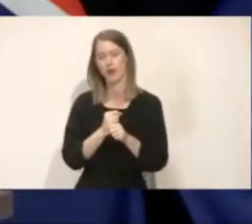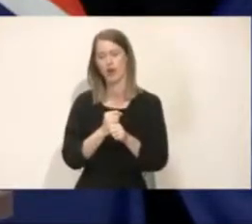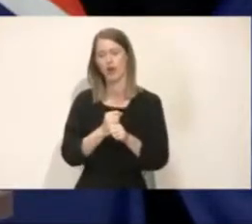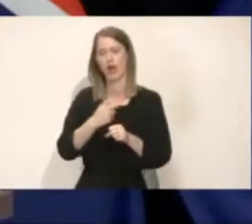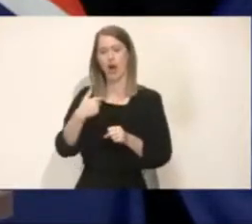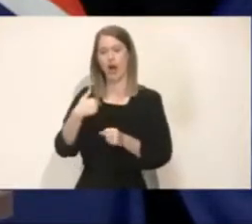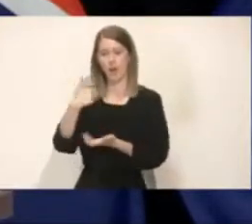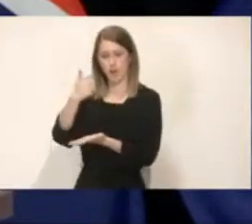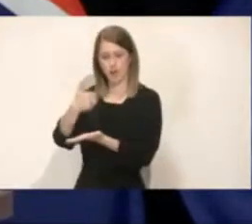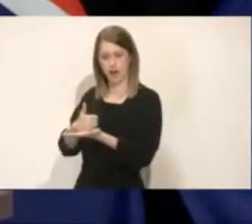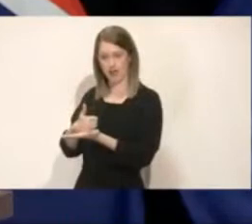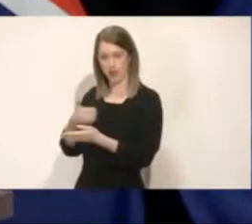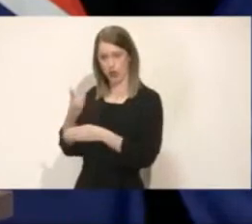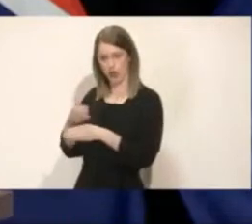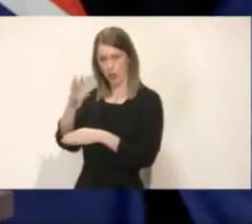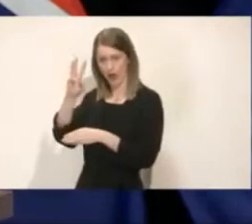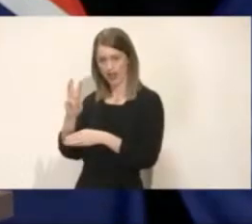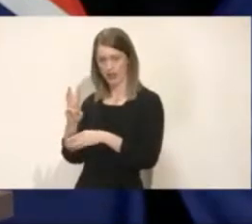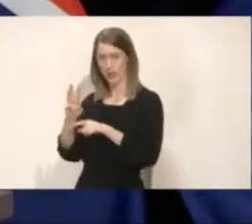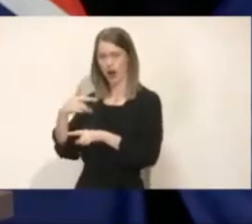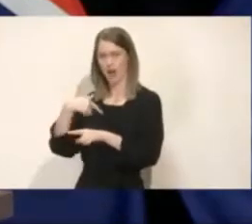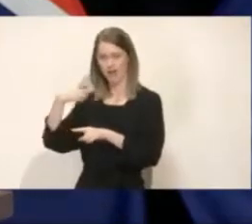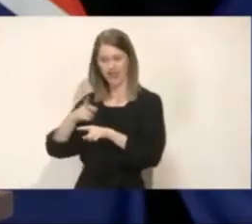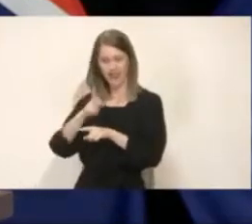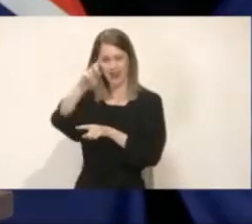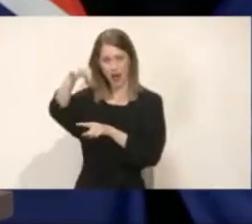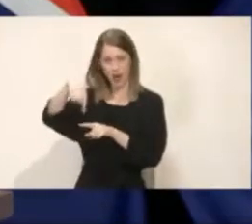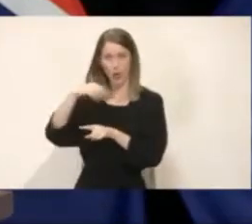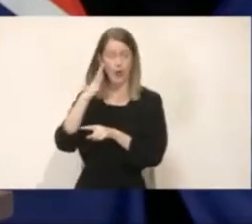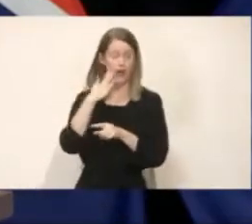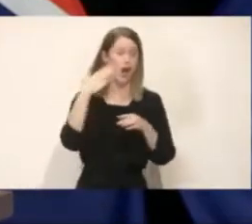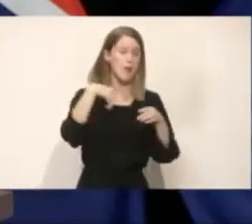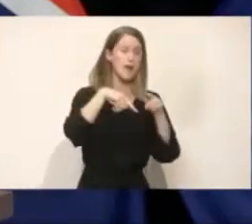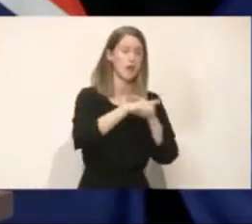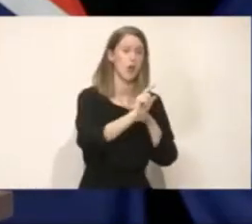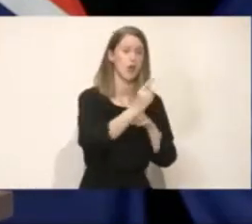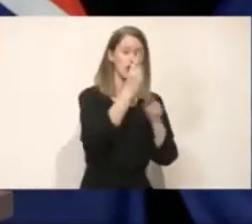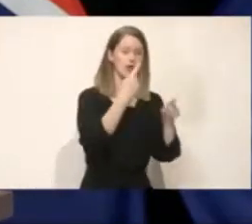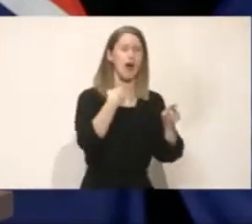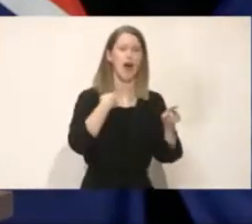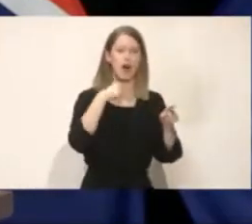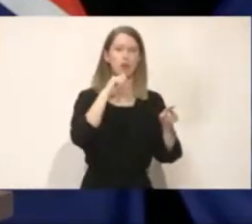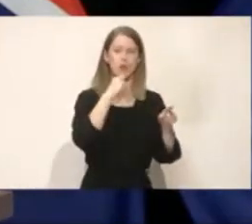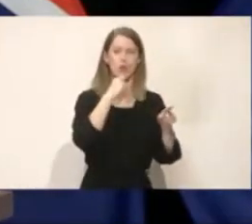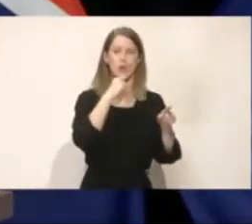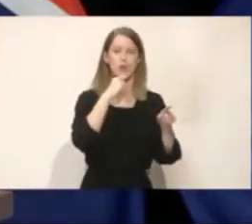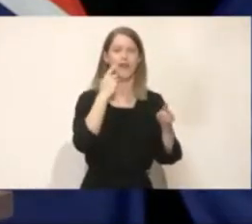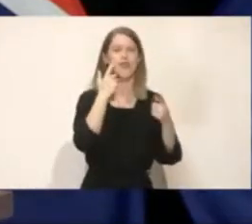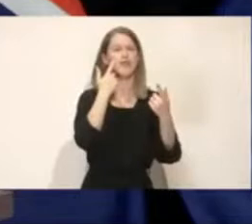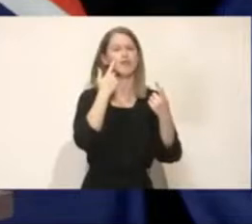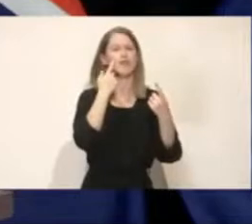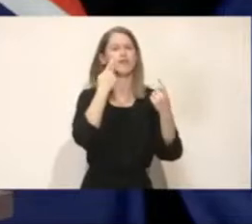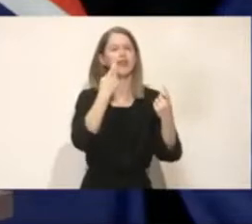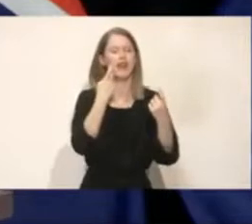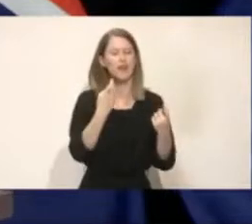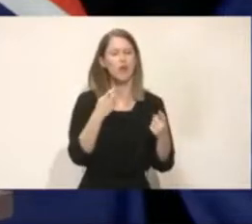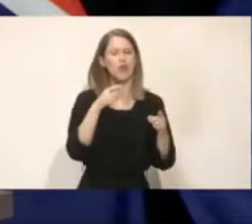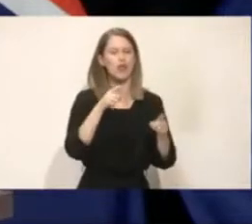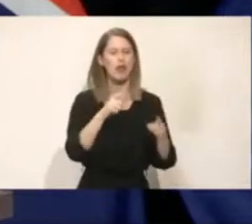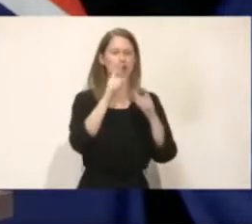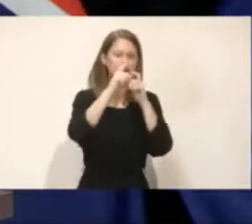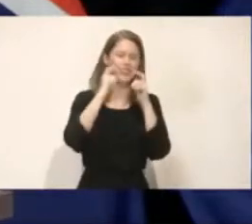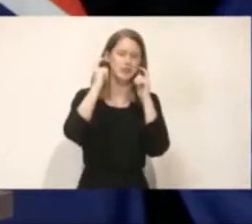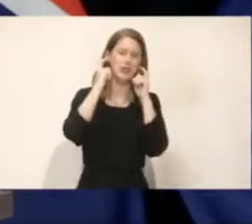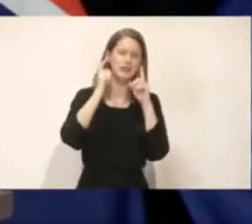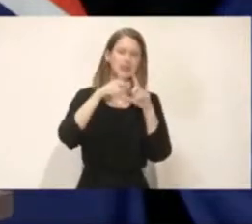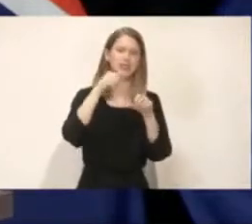been based in Wellington, I have moved in and out, and when I'm in Auckland, you'll see that I exercise as much caution as I can, face mask